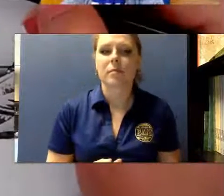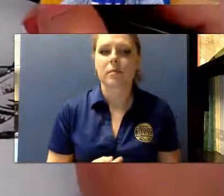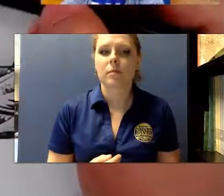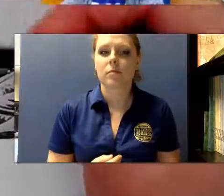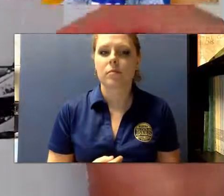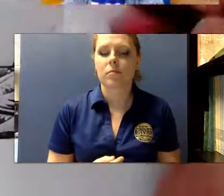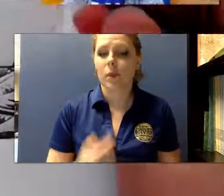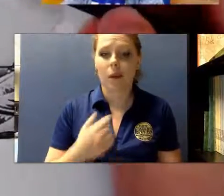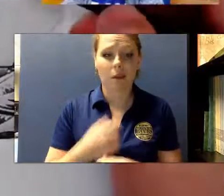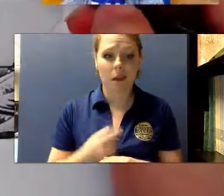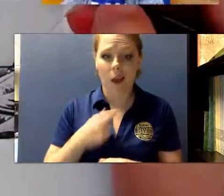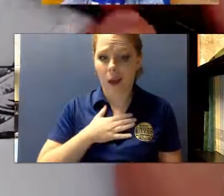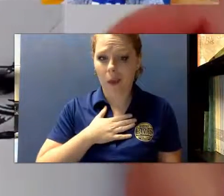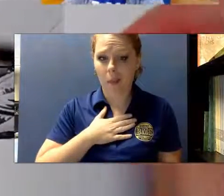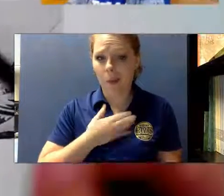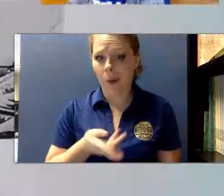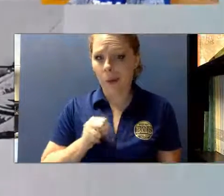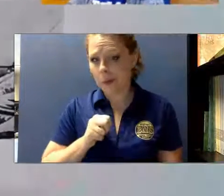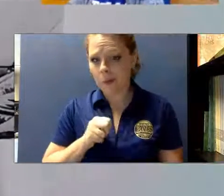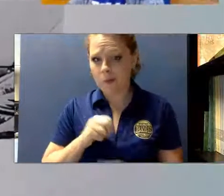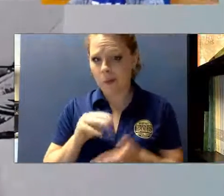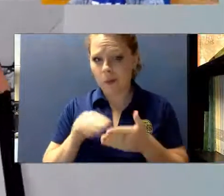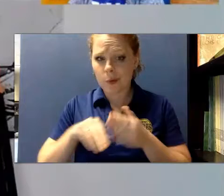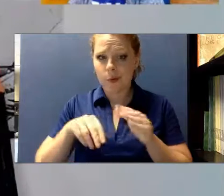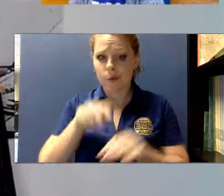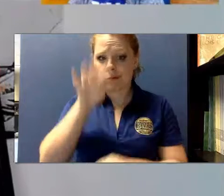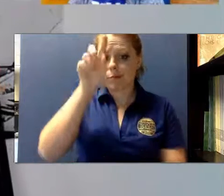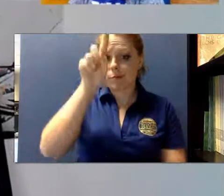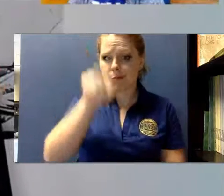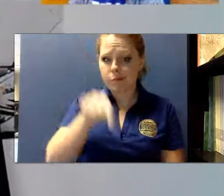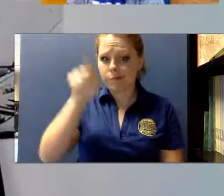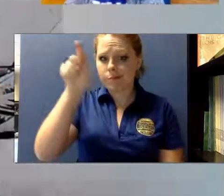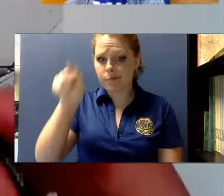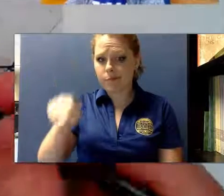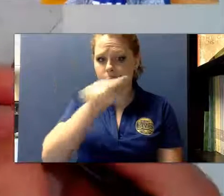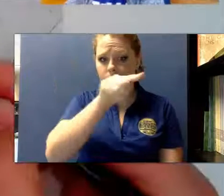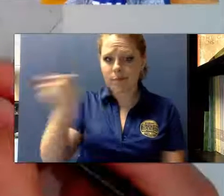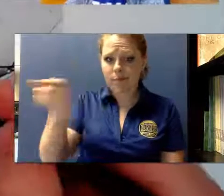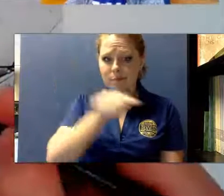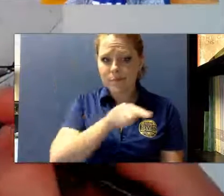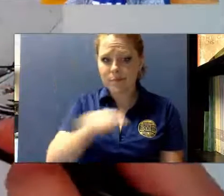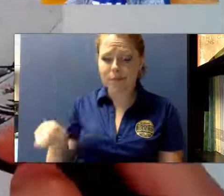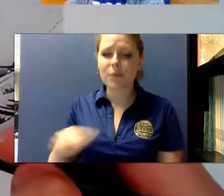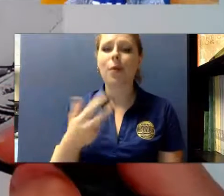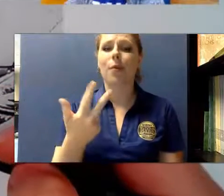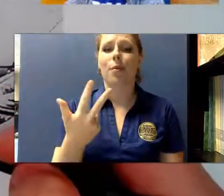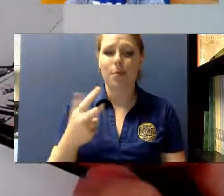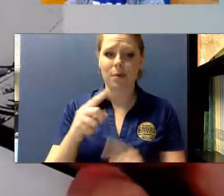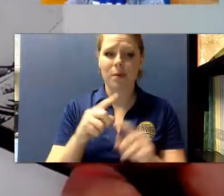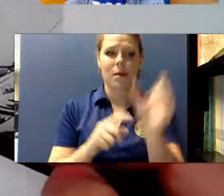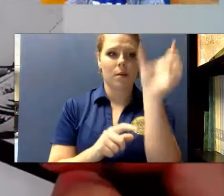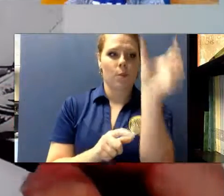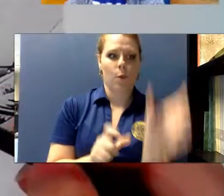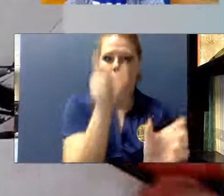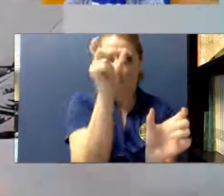just drew lines over here like a grid where I've split it into 3 sections